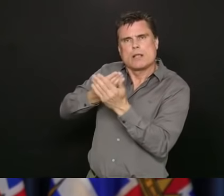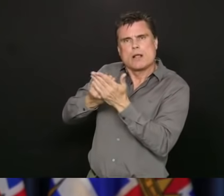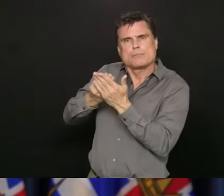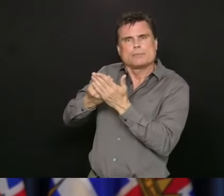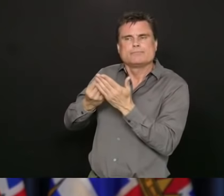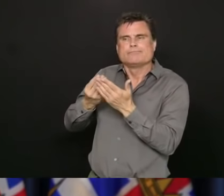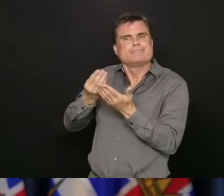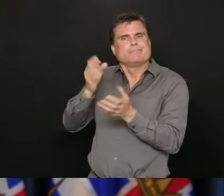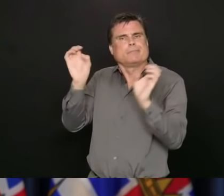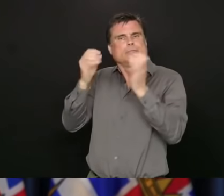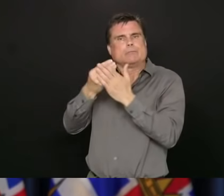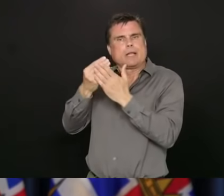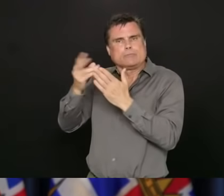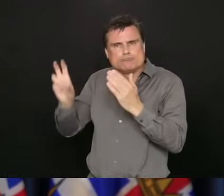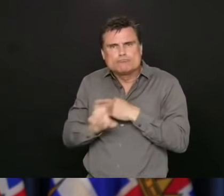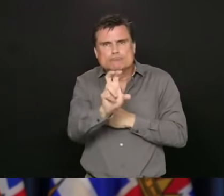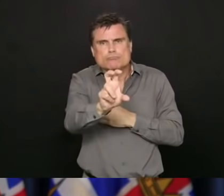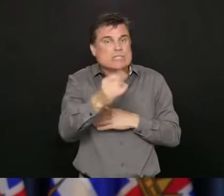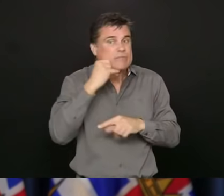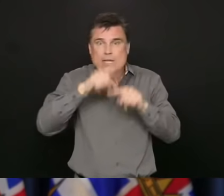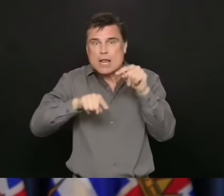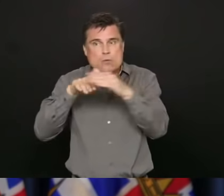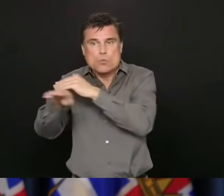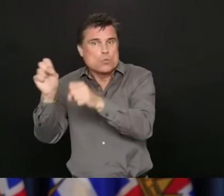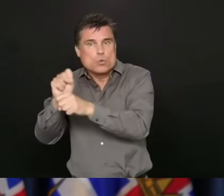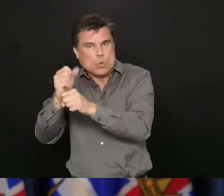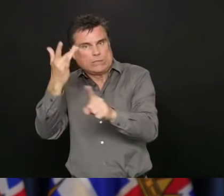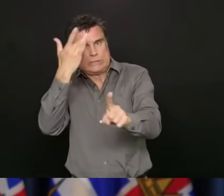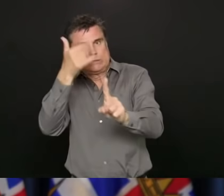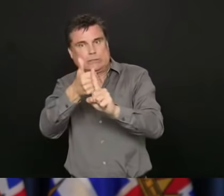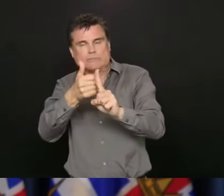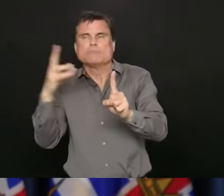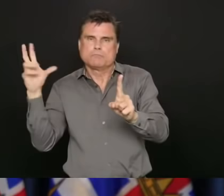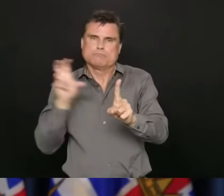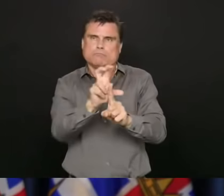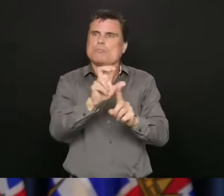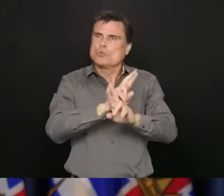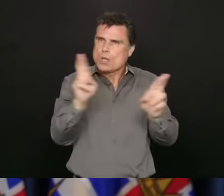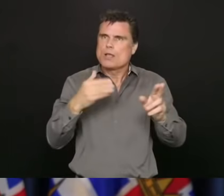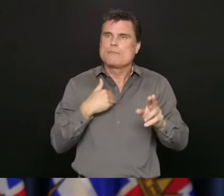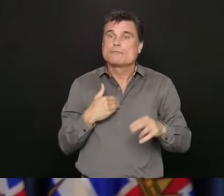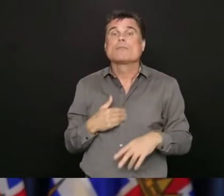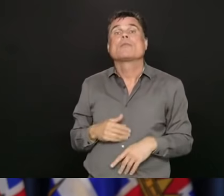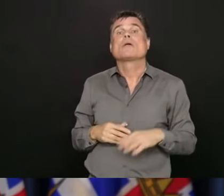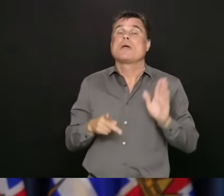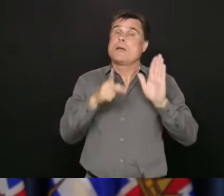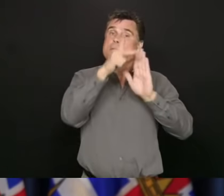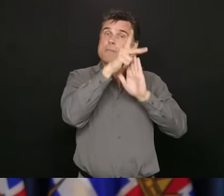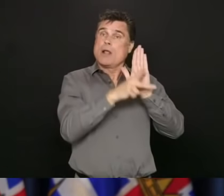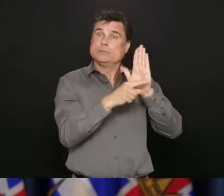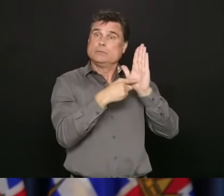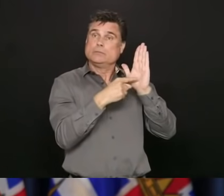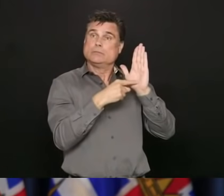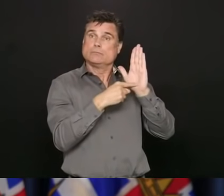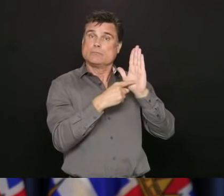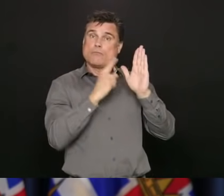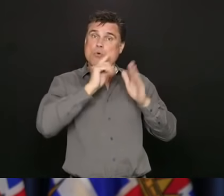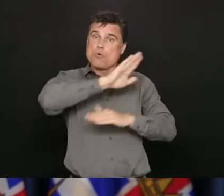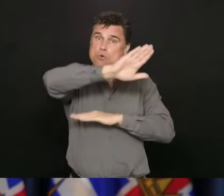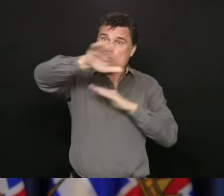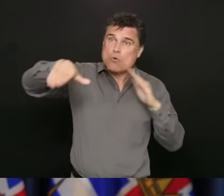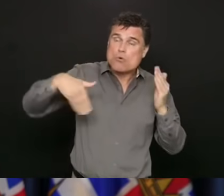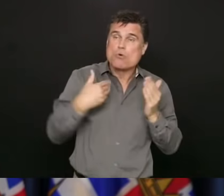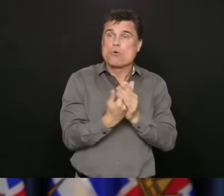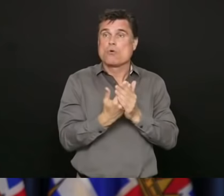some time. It's not an area that we were working on before the pandemic, but it's certainly one that we must work on now because it's just